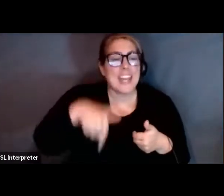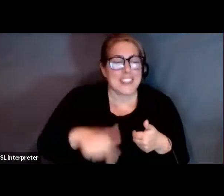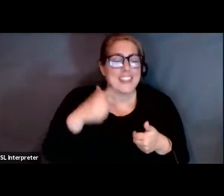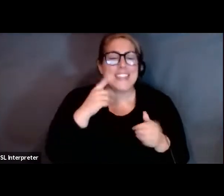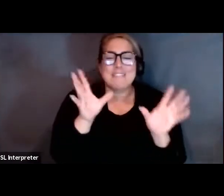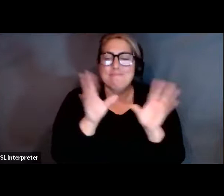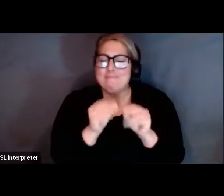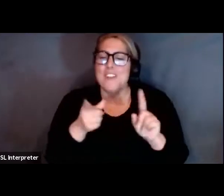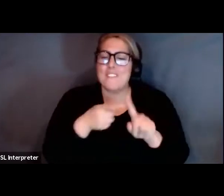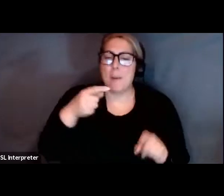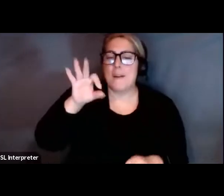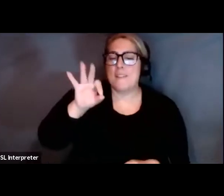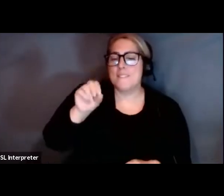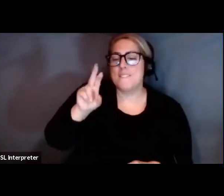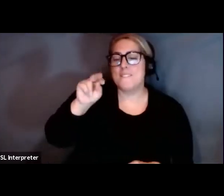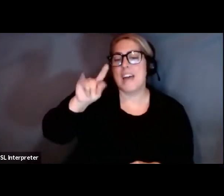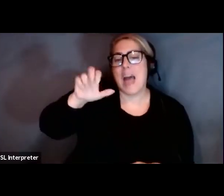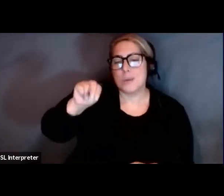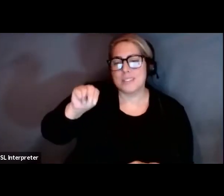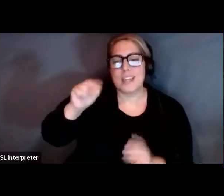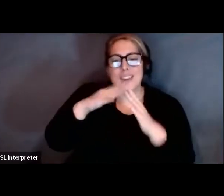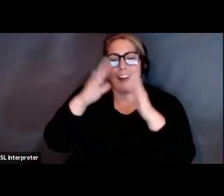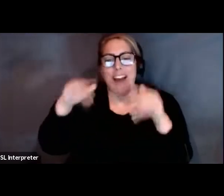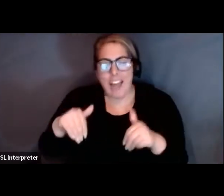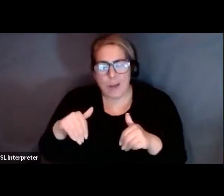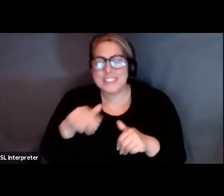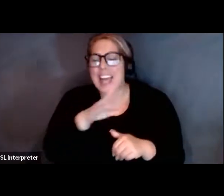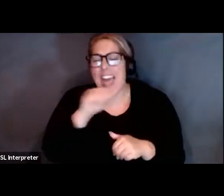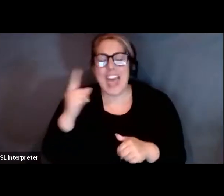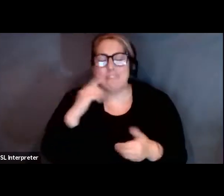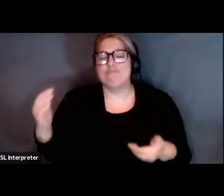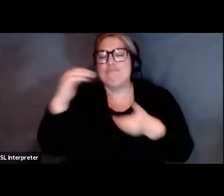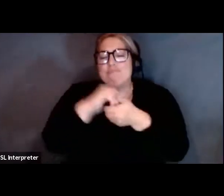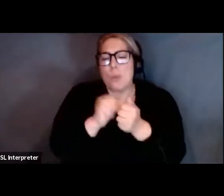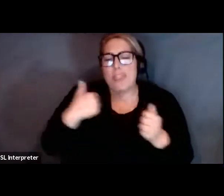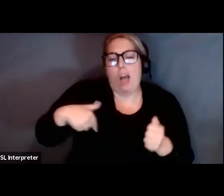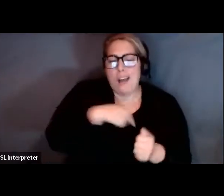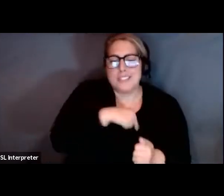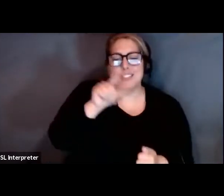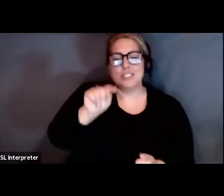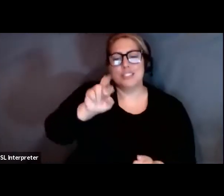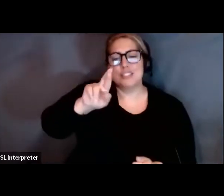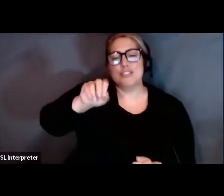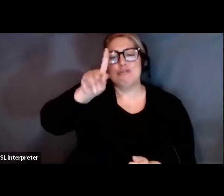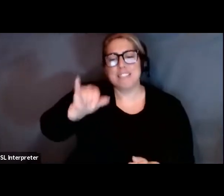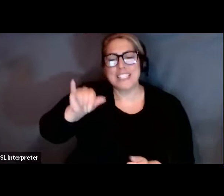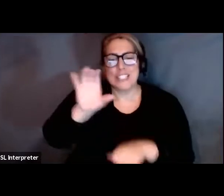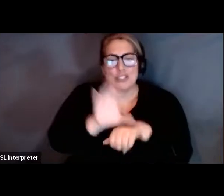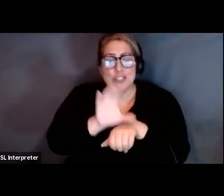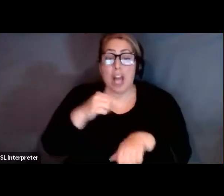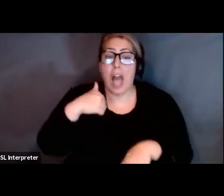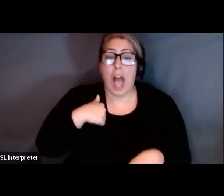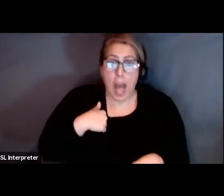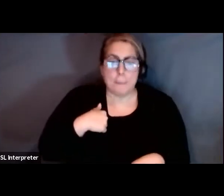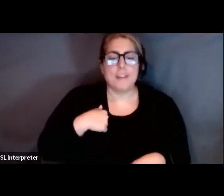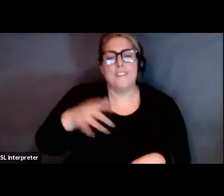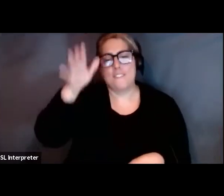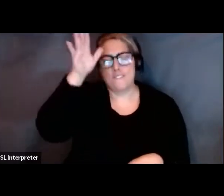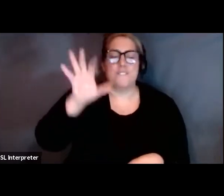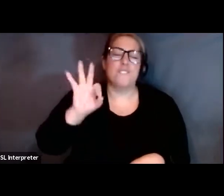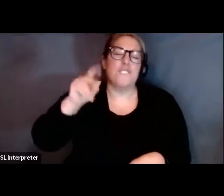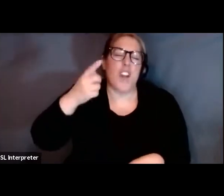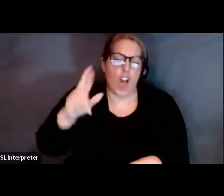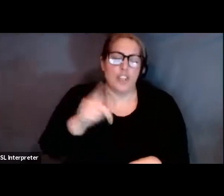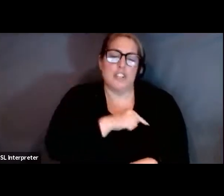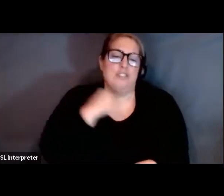in partnership with Trinity Church Wall Street. I'm Father Michael Bird, the vicar at Trinity Church. Here at